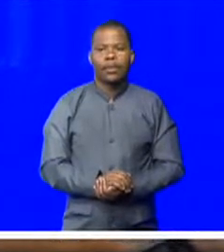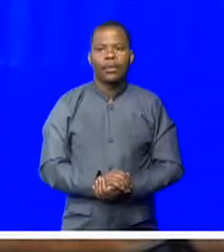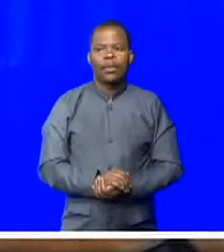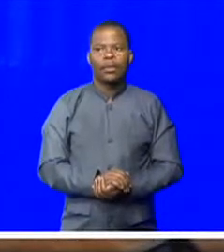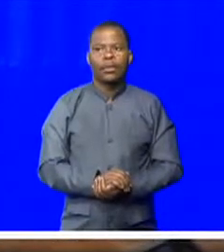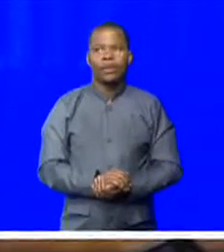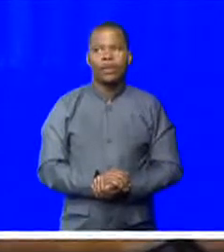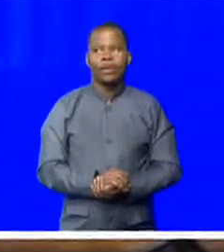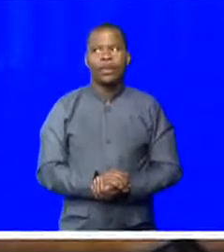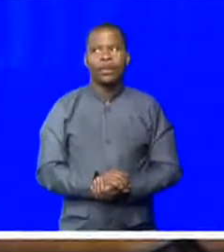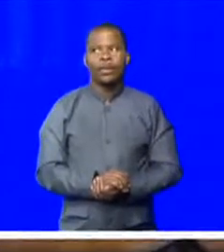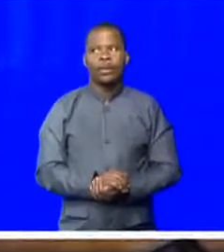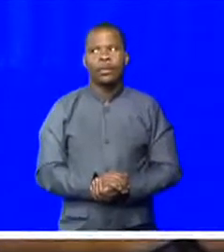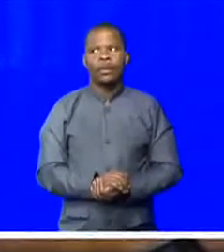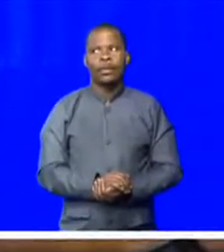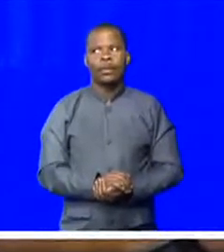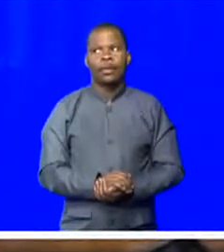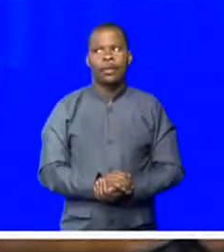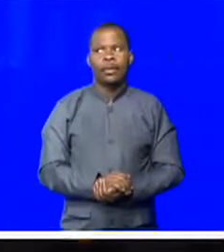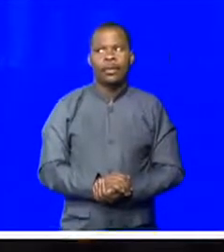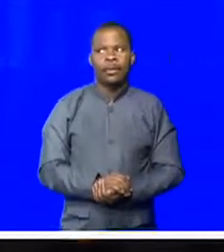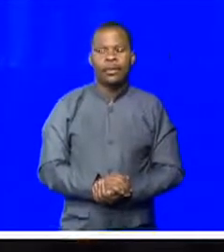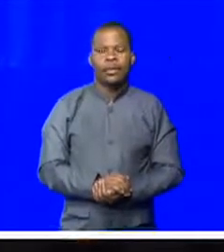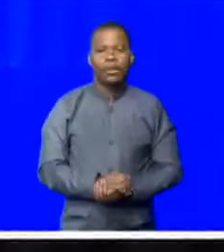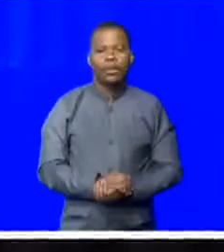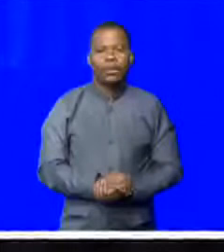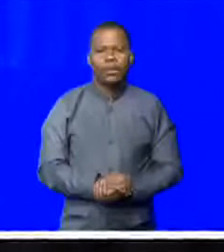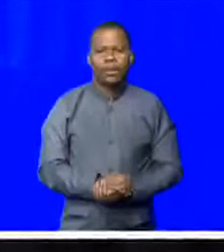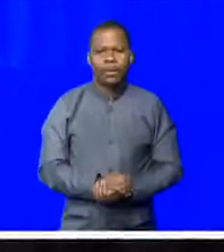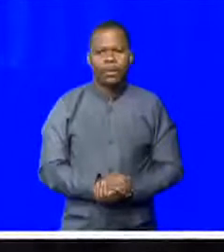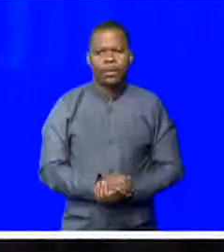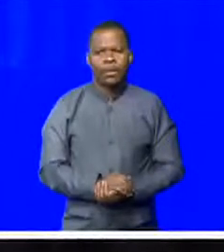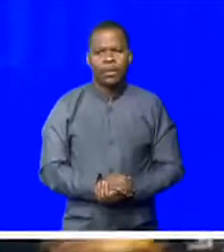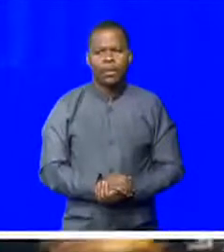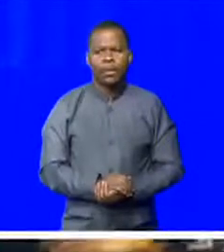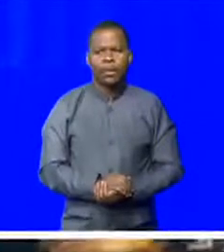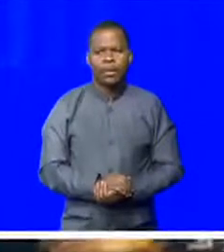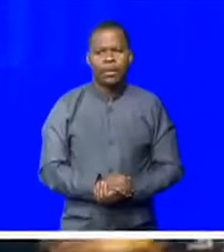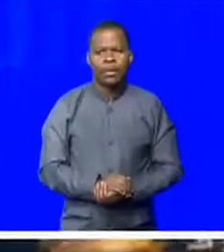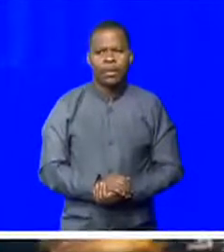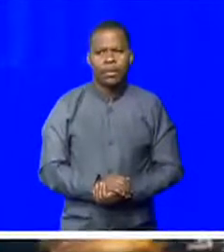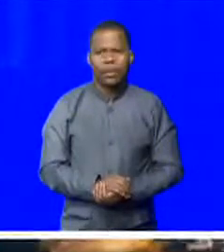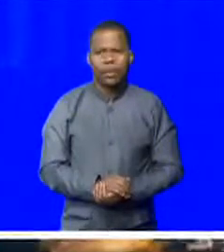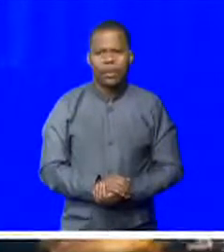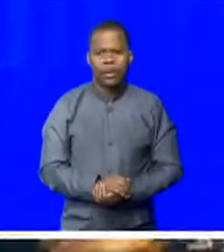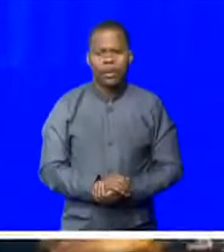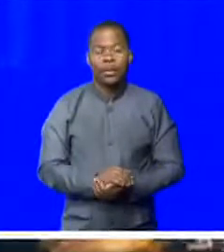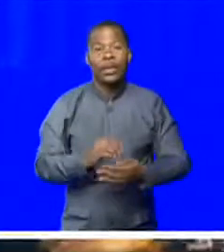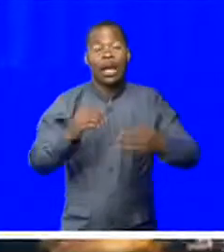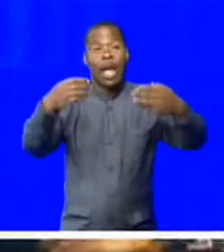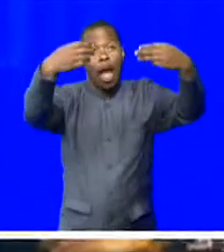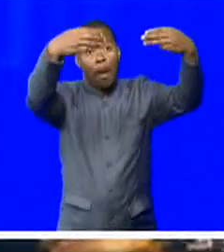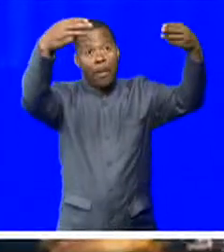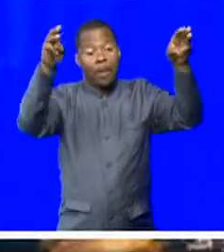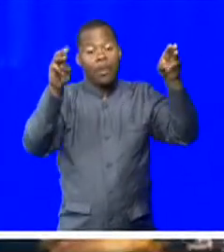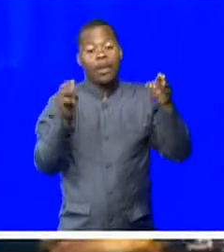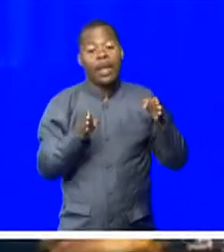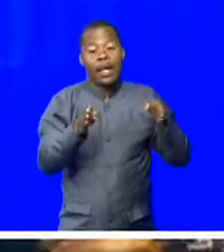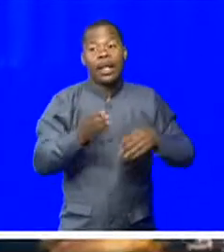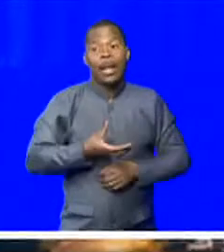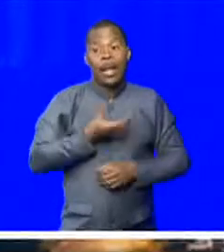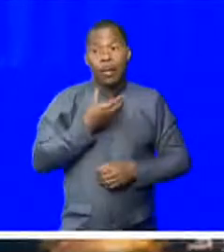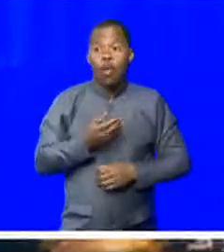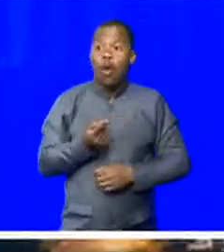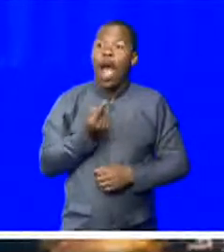Eswatini TV News, I am Samkel Suekoza with Sekombuzo Dlamini, Parliament. Senators say the House of Senate